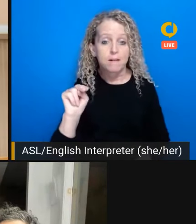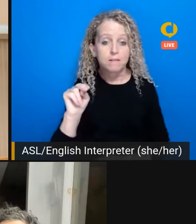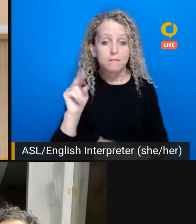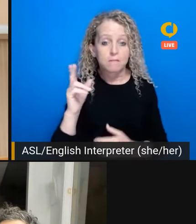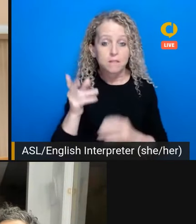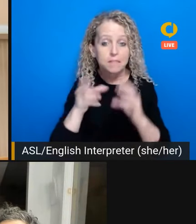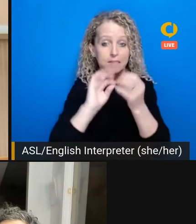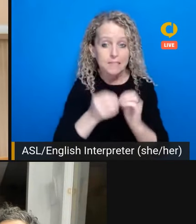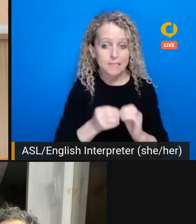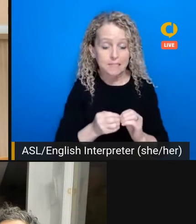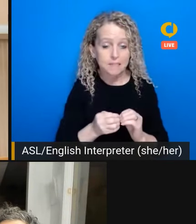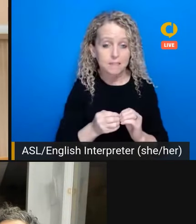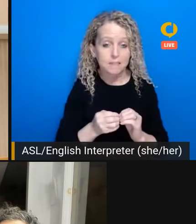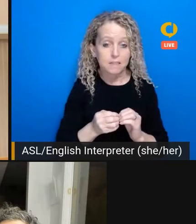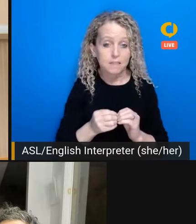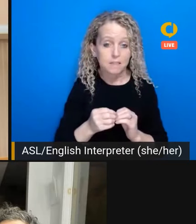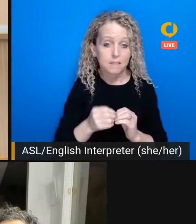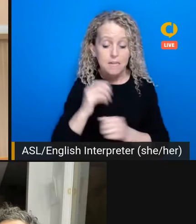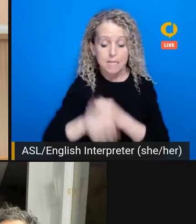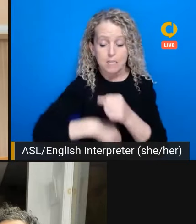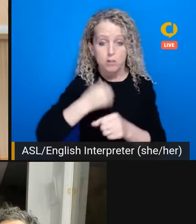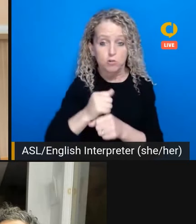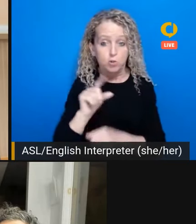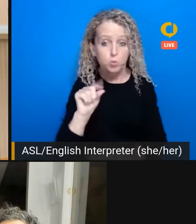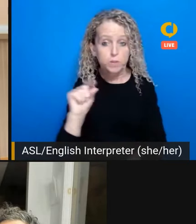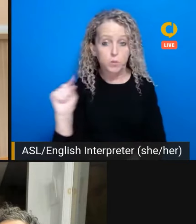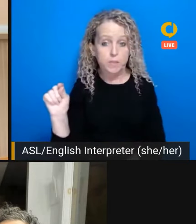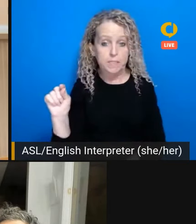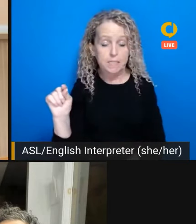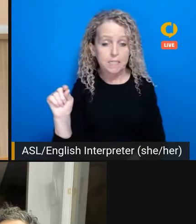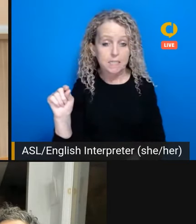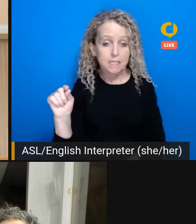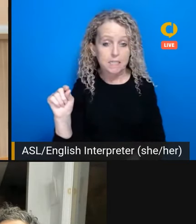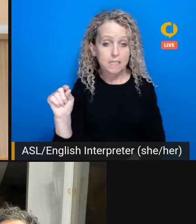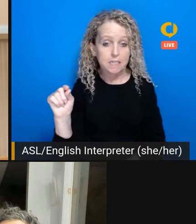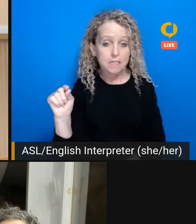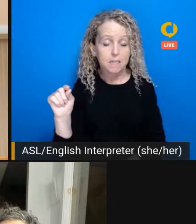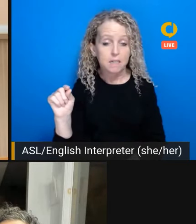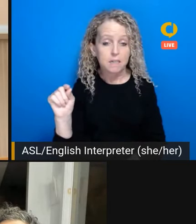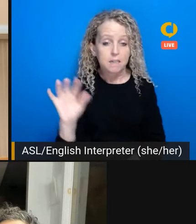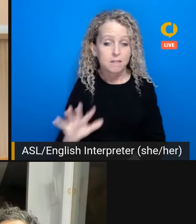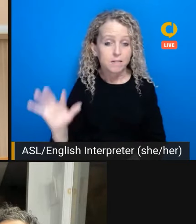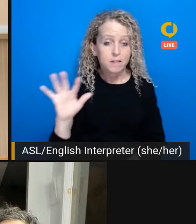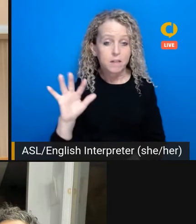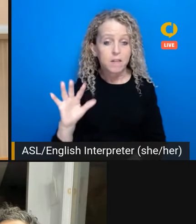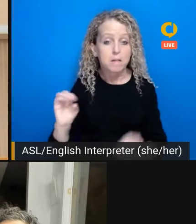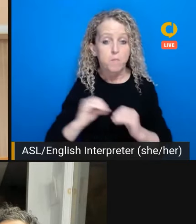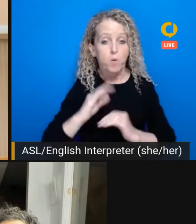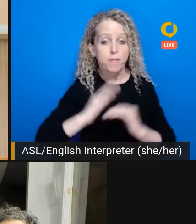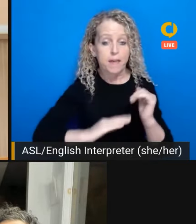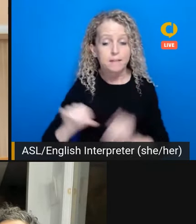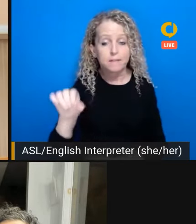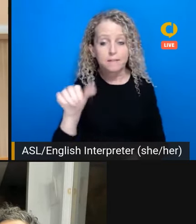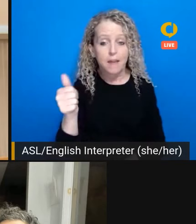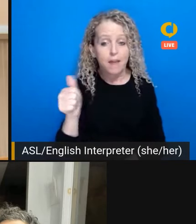of 2020, we have more than 10